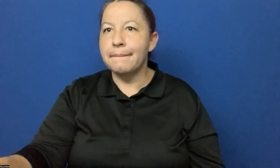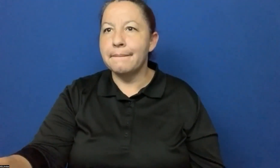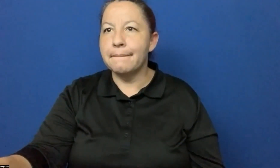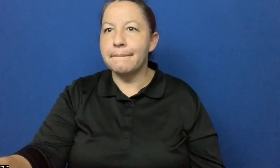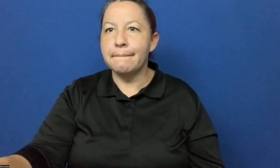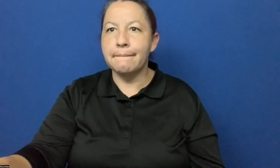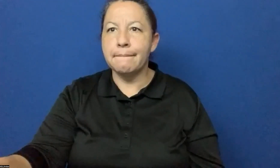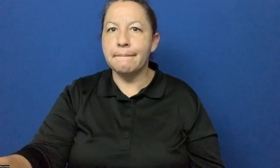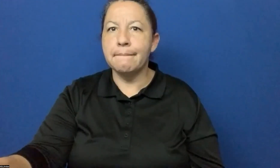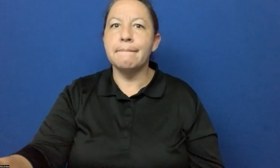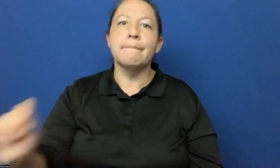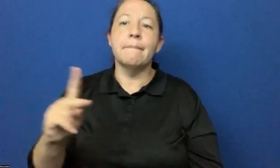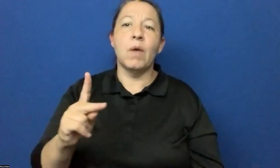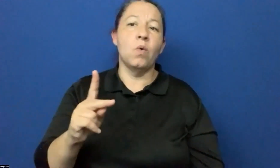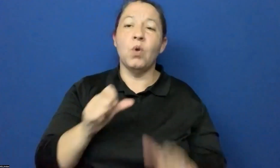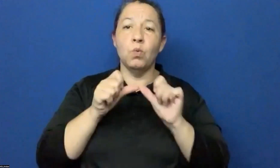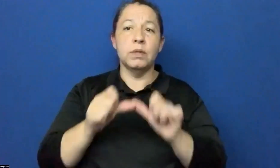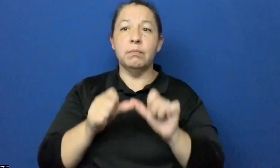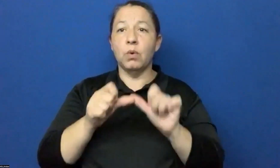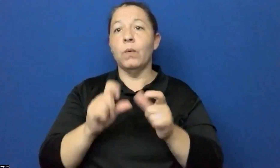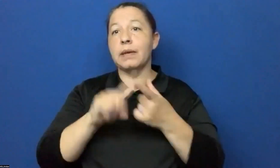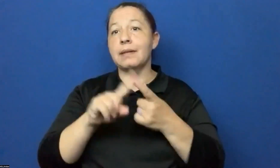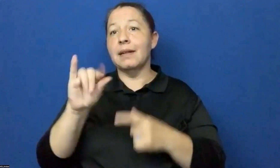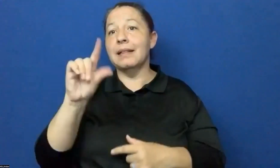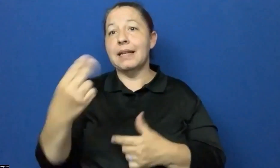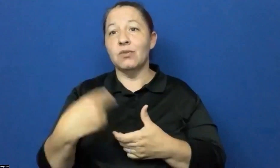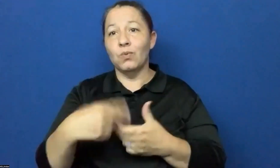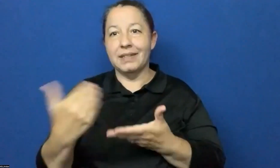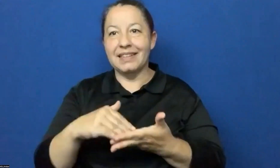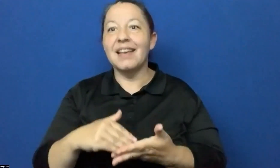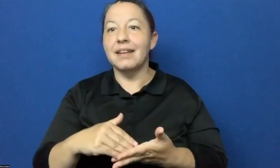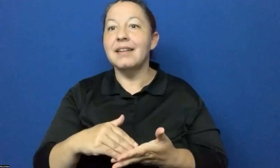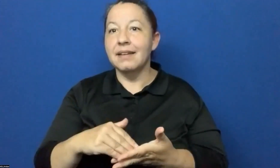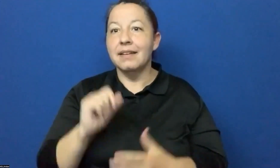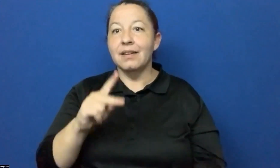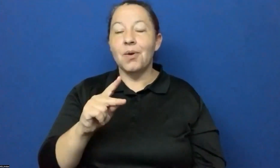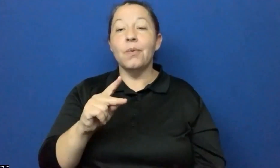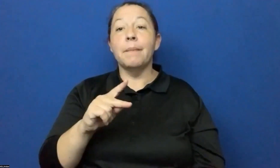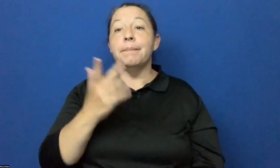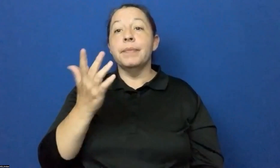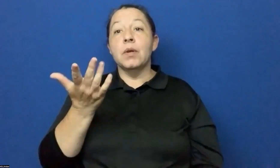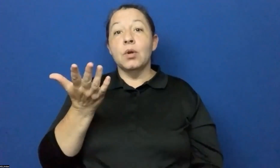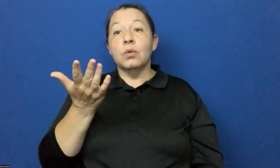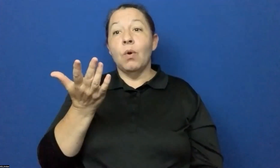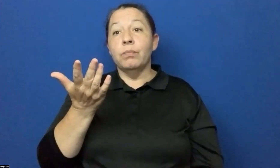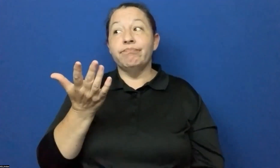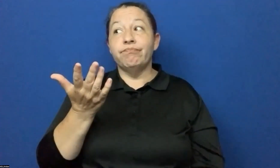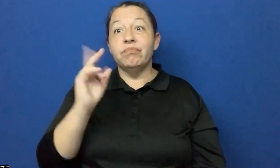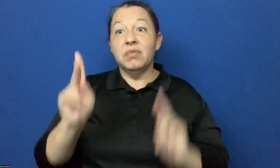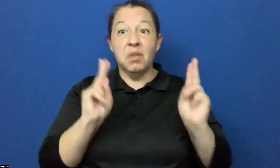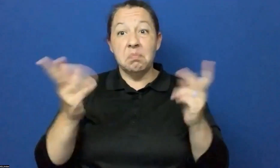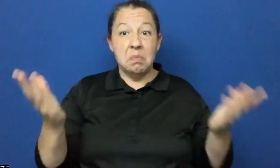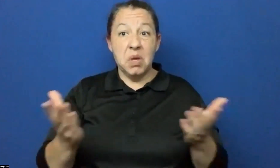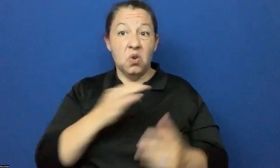Okay, so we can just kind of keep going forward until she gets back in. So yeah, so since, you know, the people on staff right now